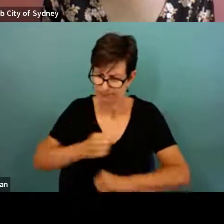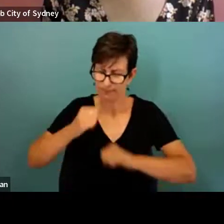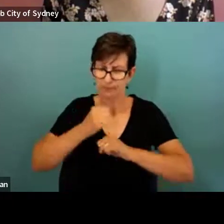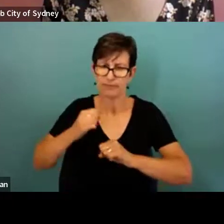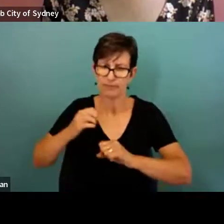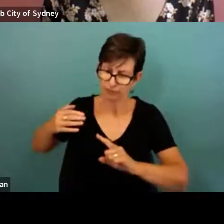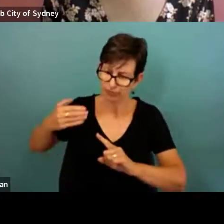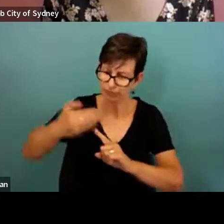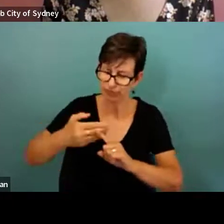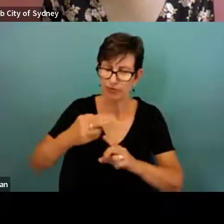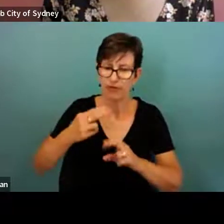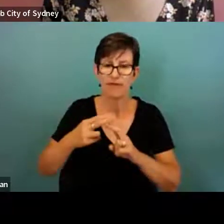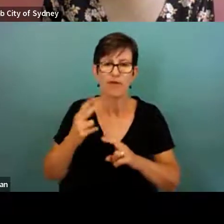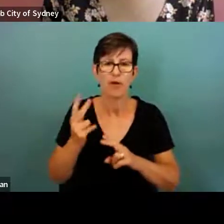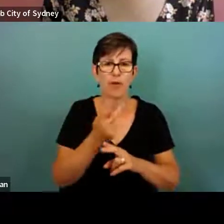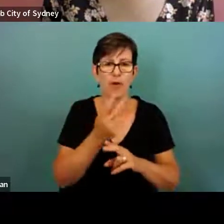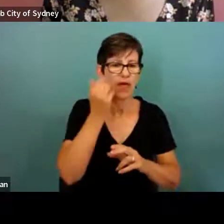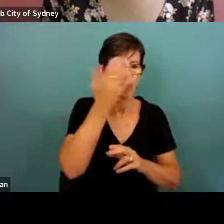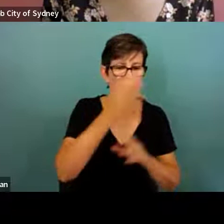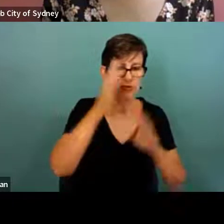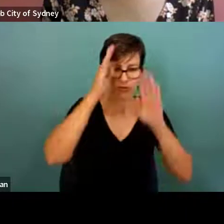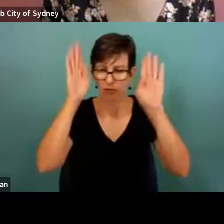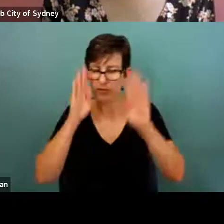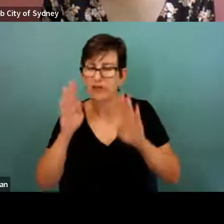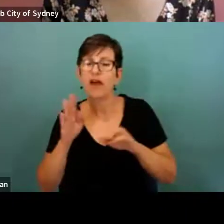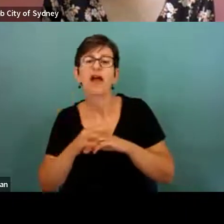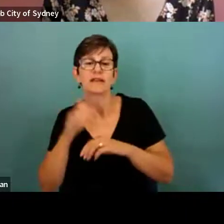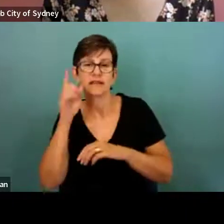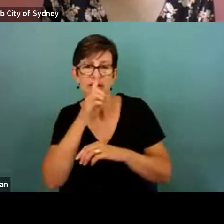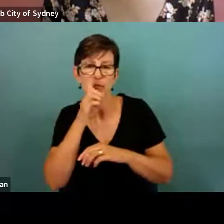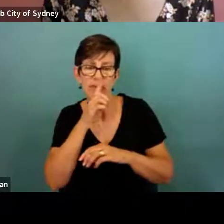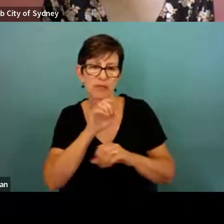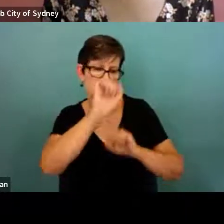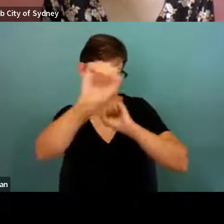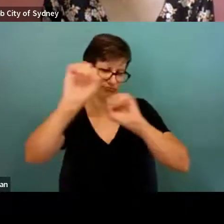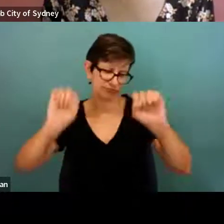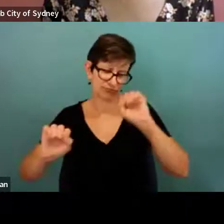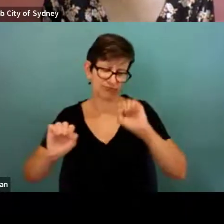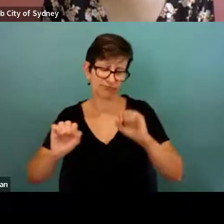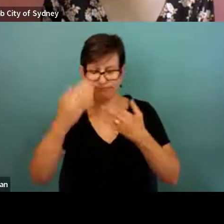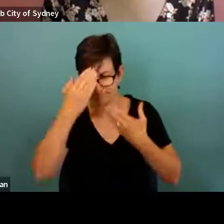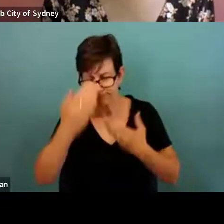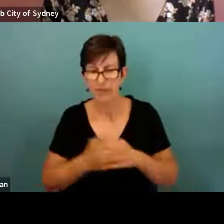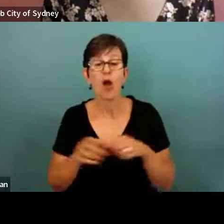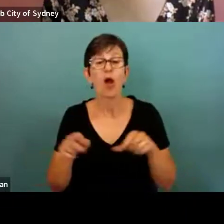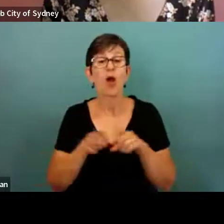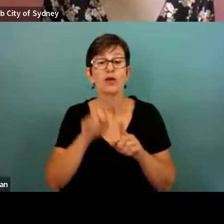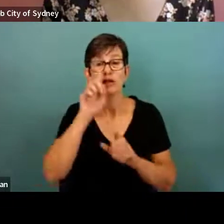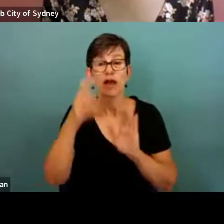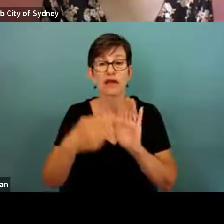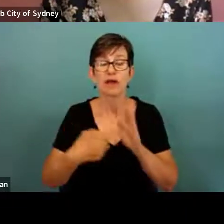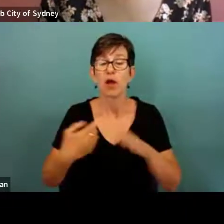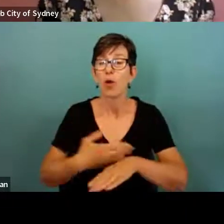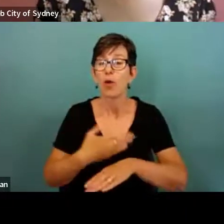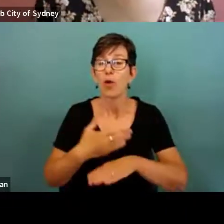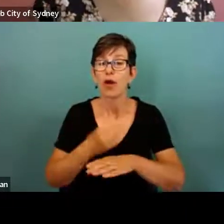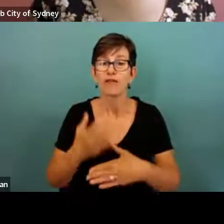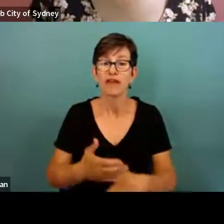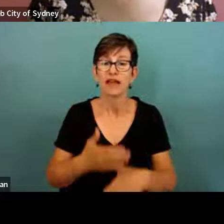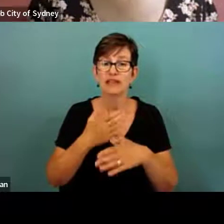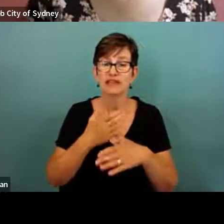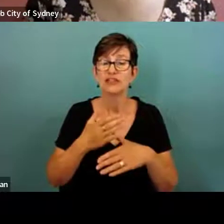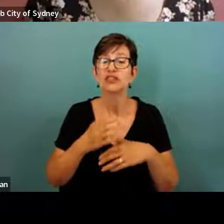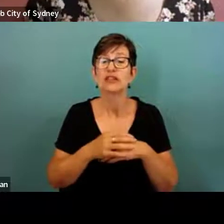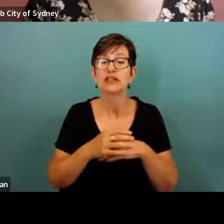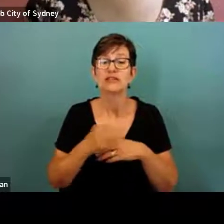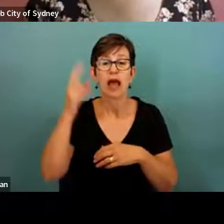and Torres Strait Islander peoples in our various regions. I'd like to also acknowledge the work of Indigenous library staff who